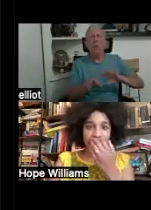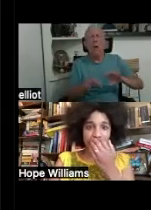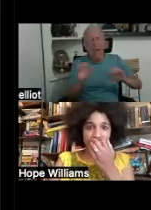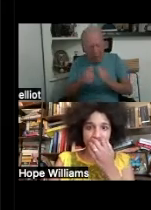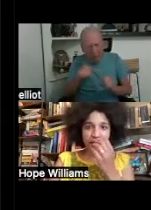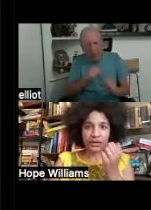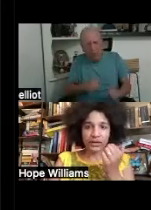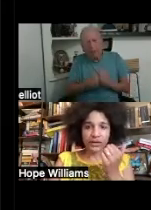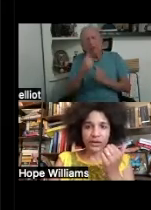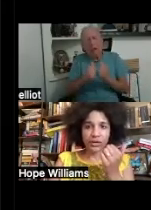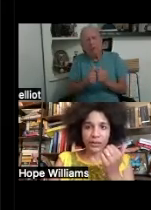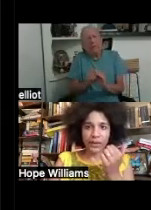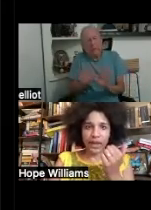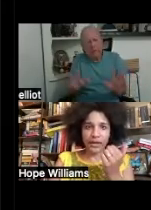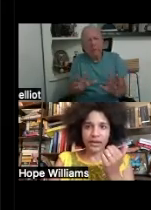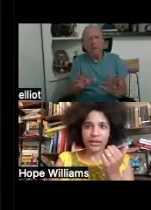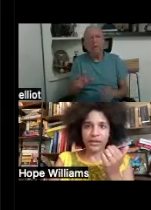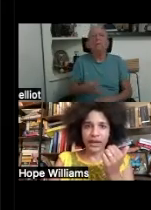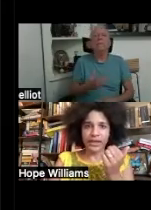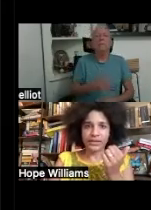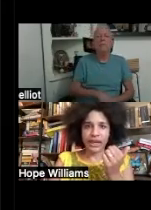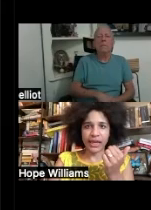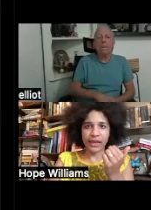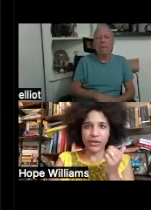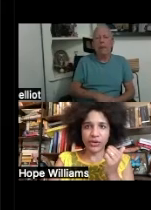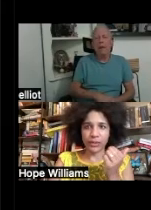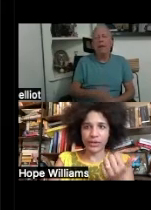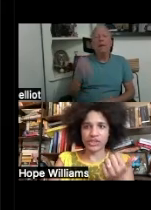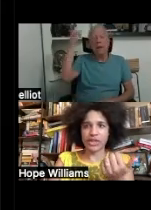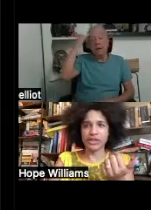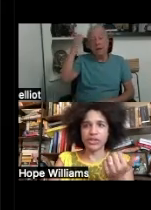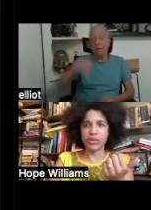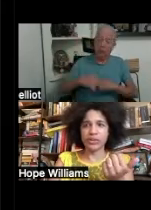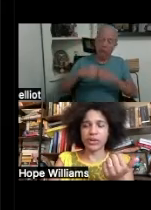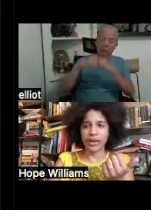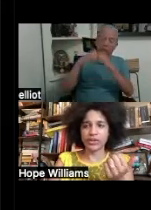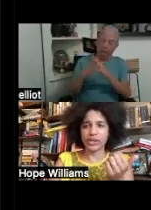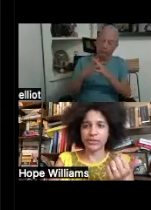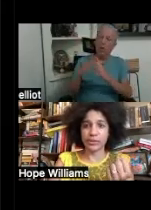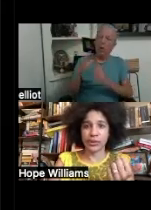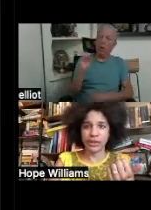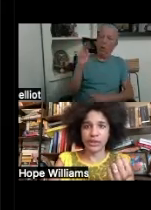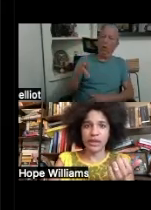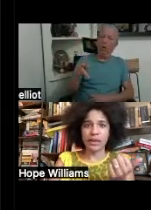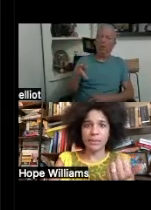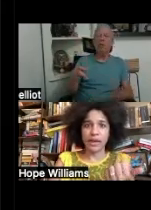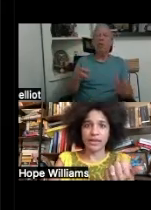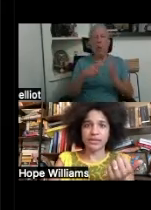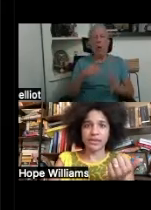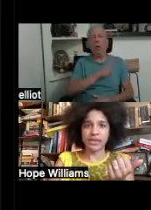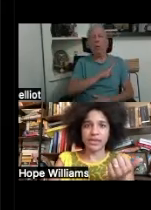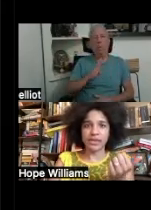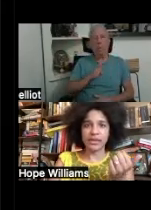If you incorporate as a corporation, you are required to have a board,